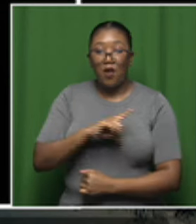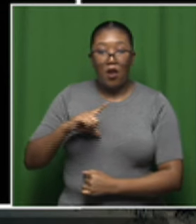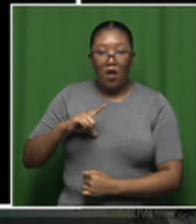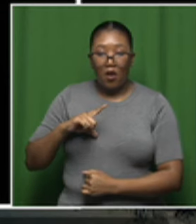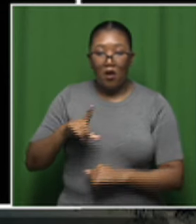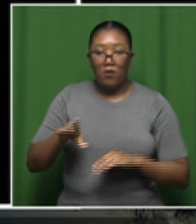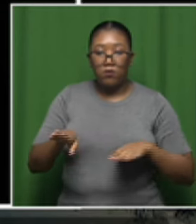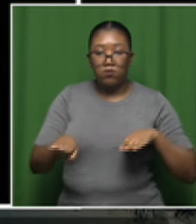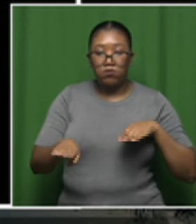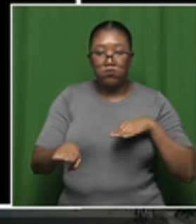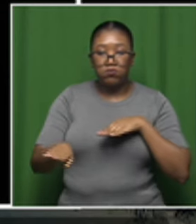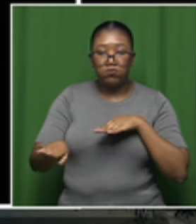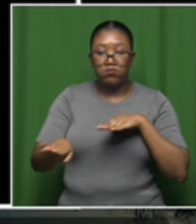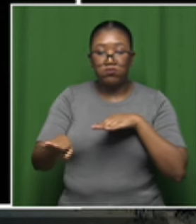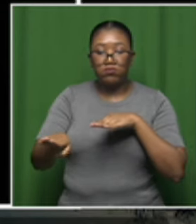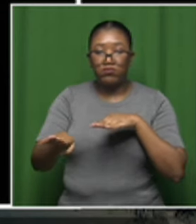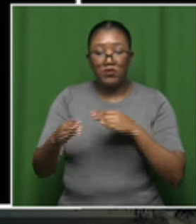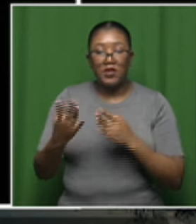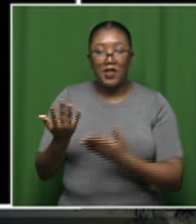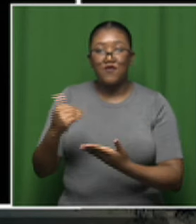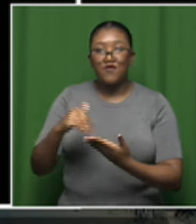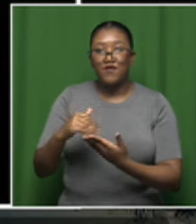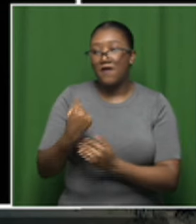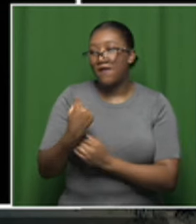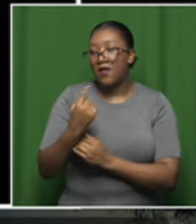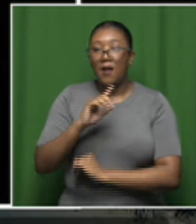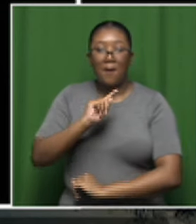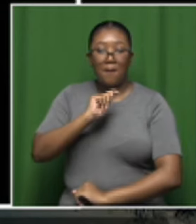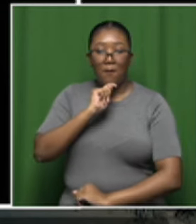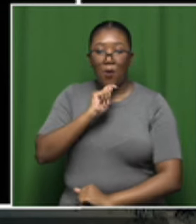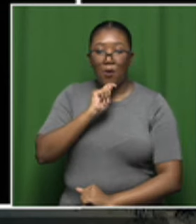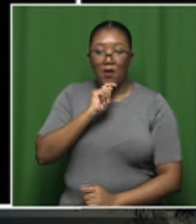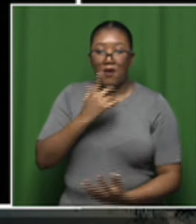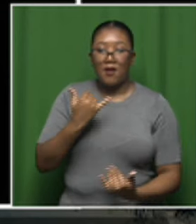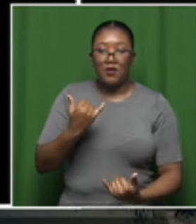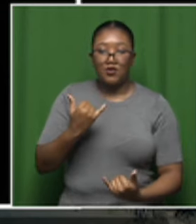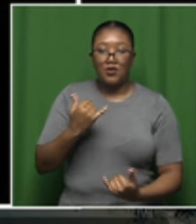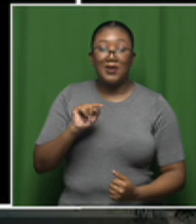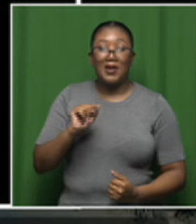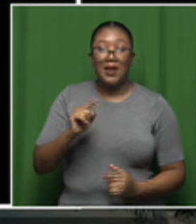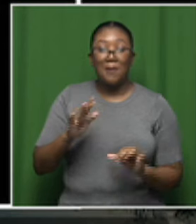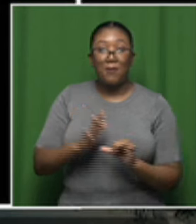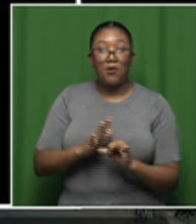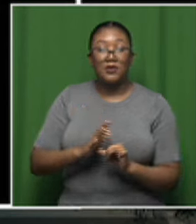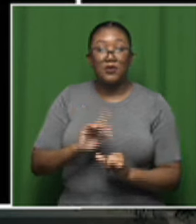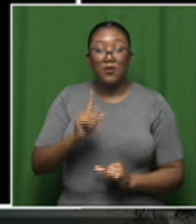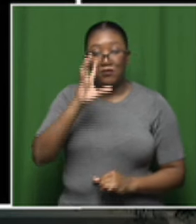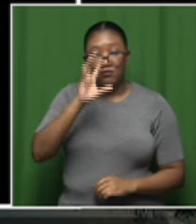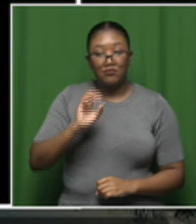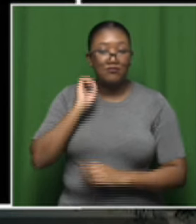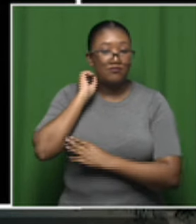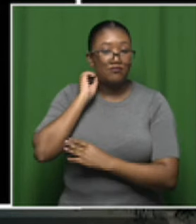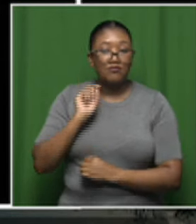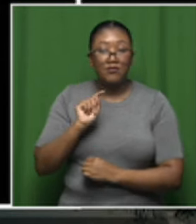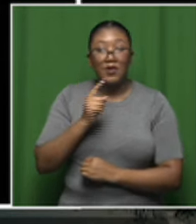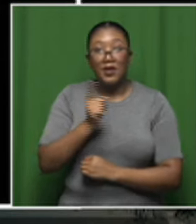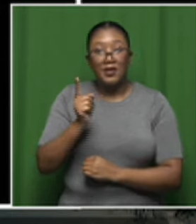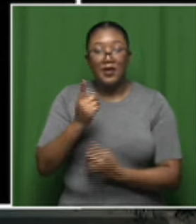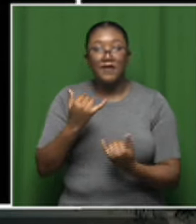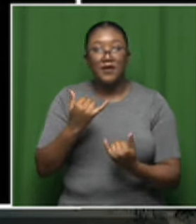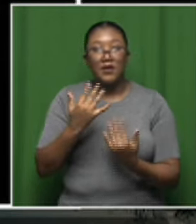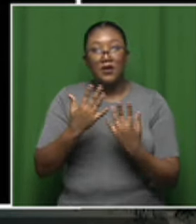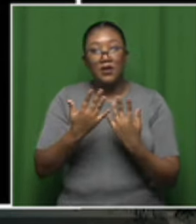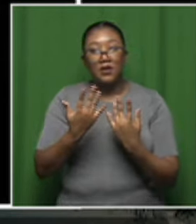arrived almost early hours of this morning. And now what is important is that they will be taken to one